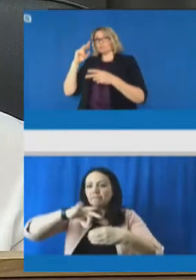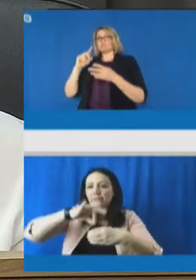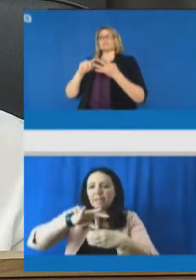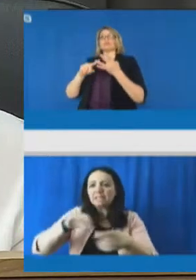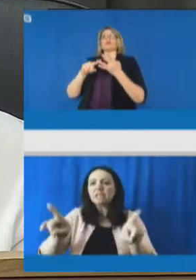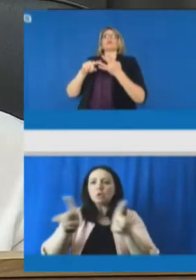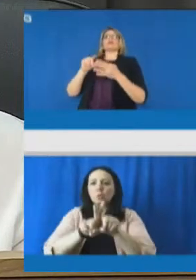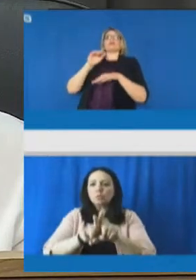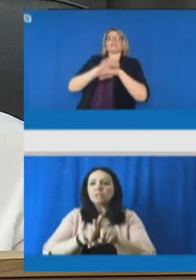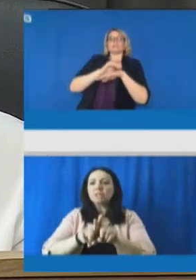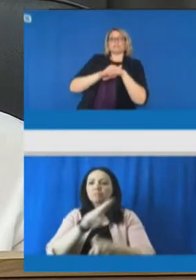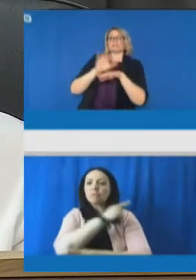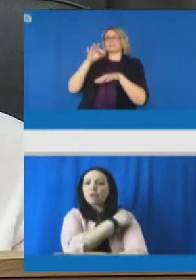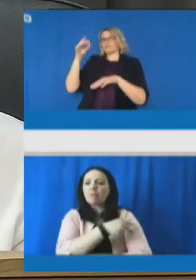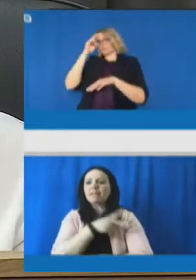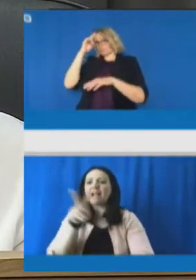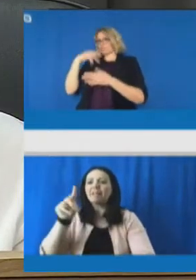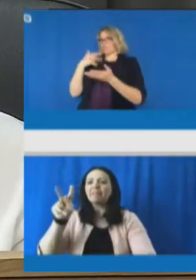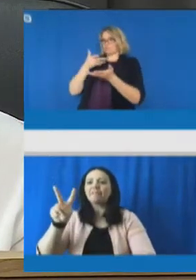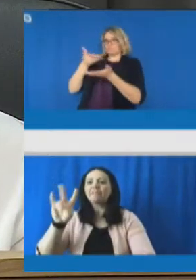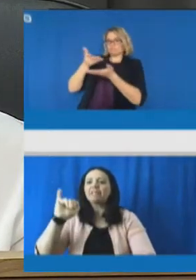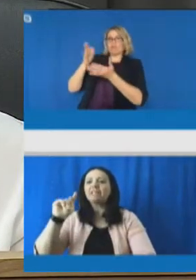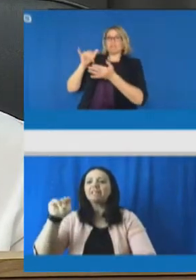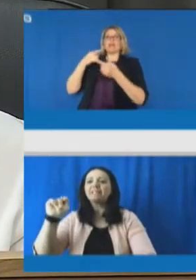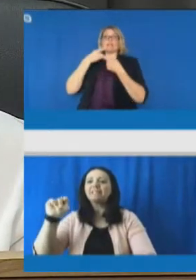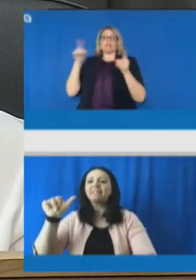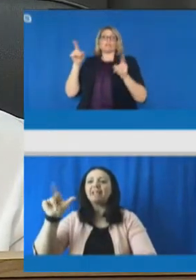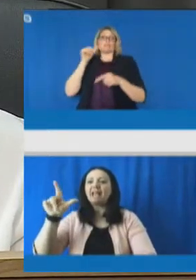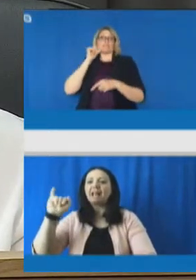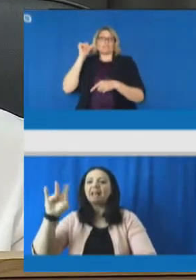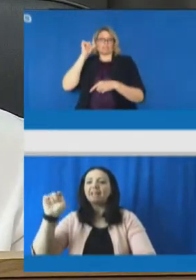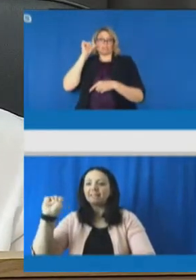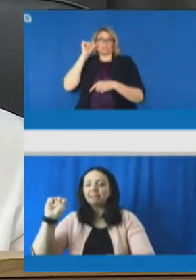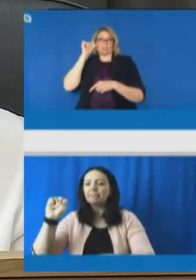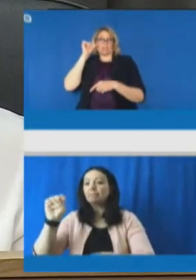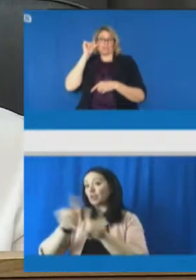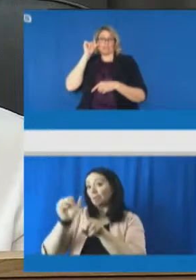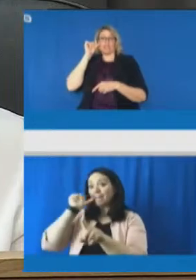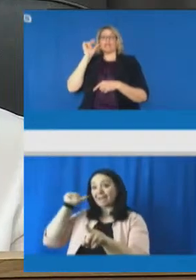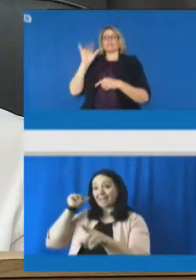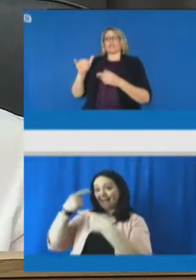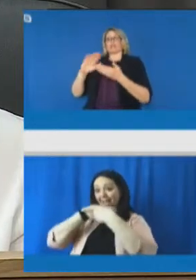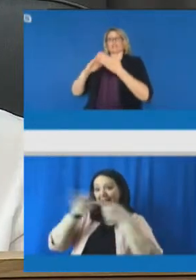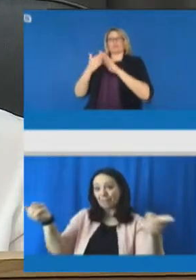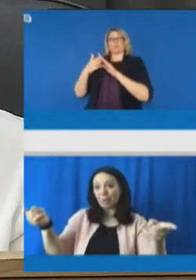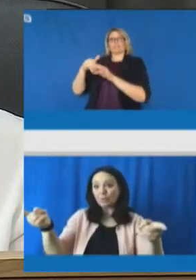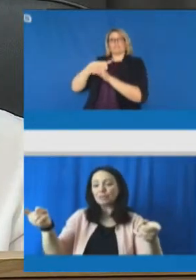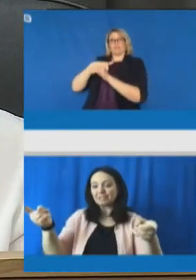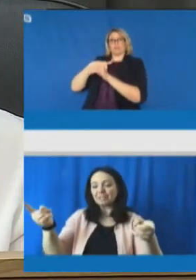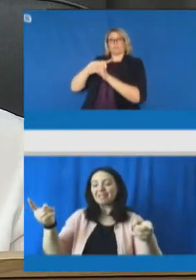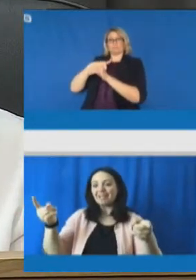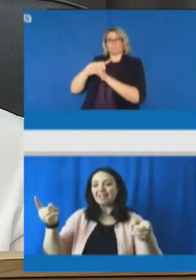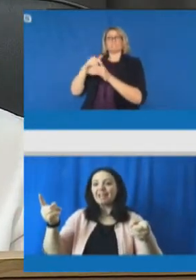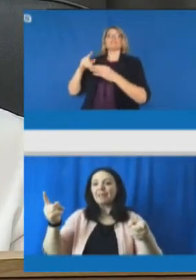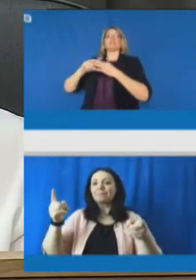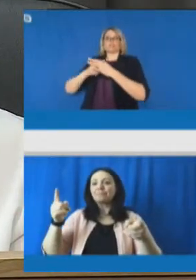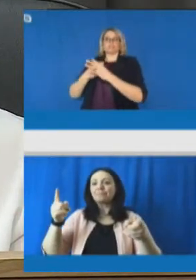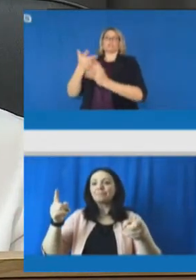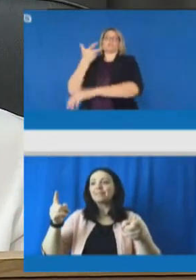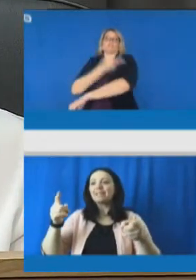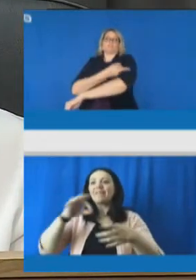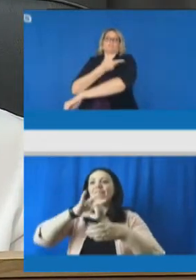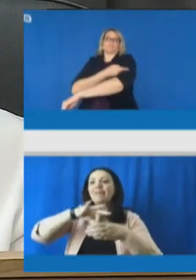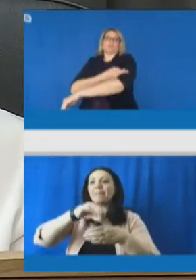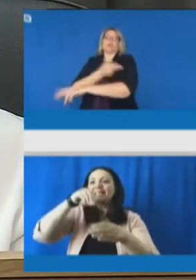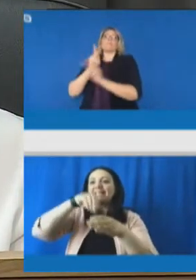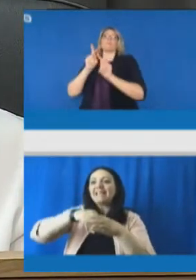and appointments can be booked by people who are 85 years of age or older or by their caregiver or family member. Walk-in